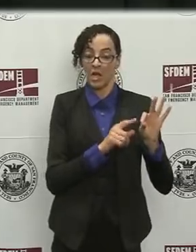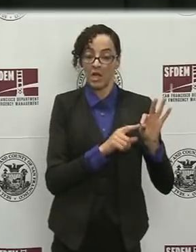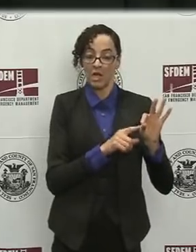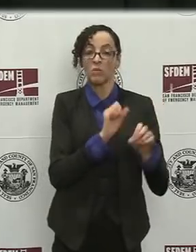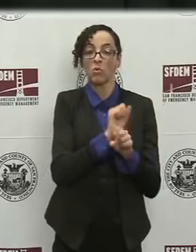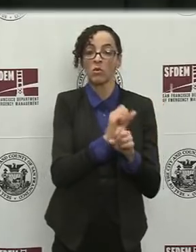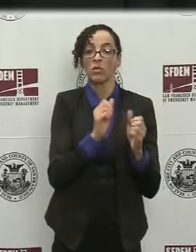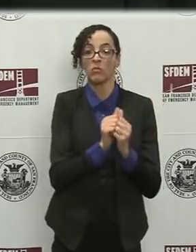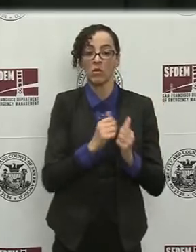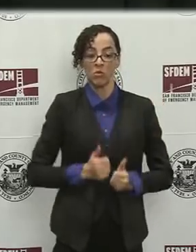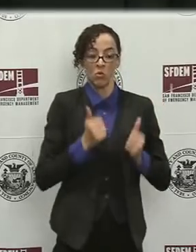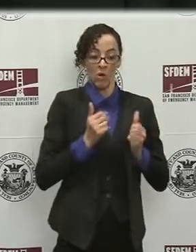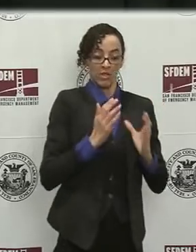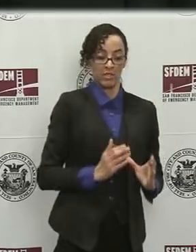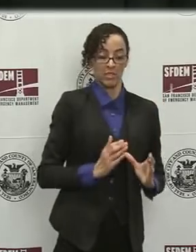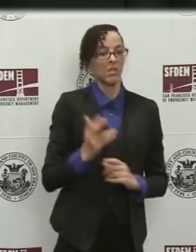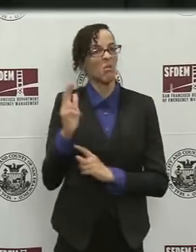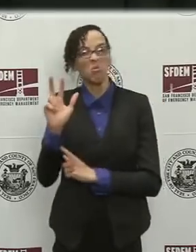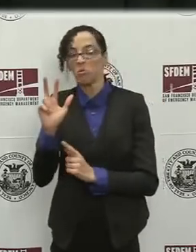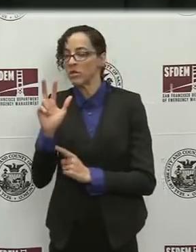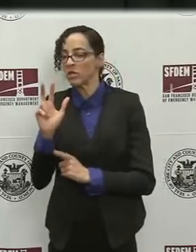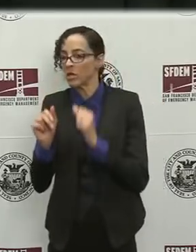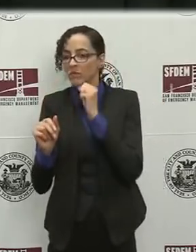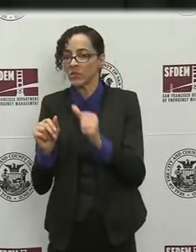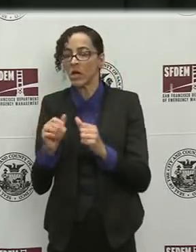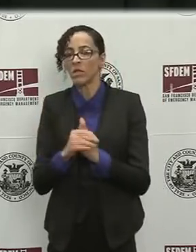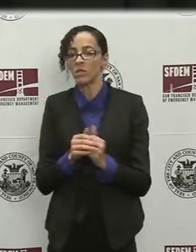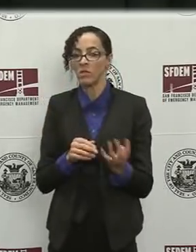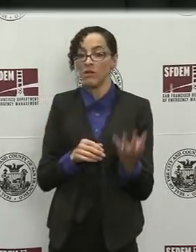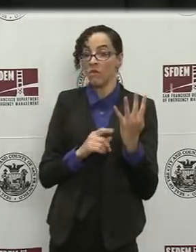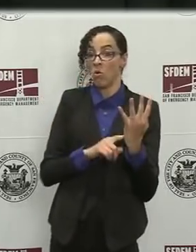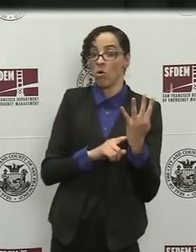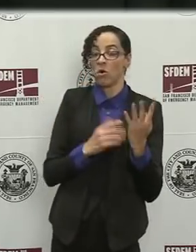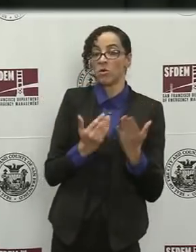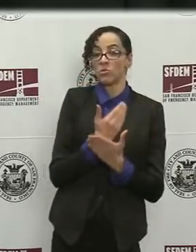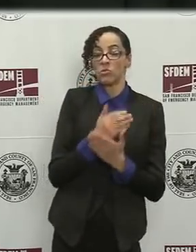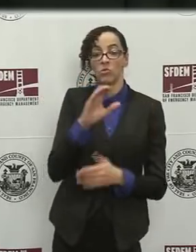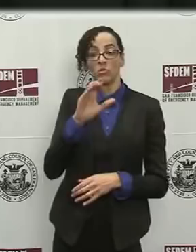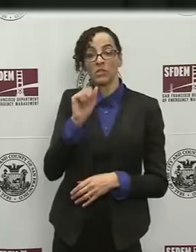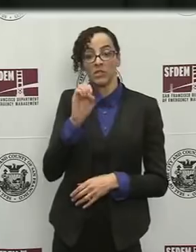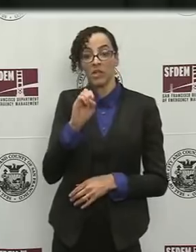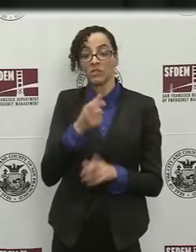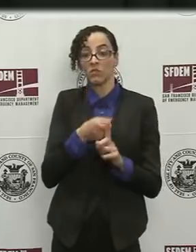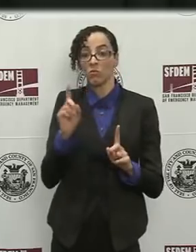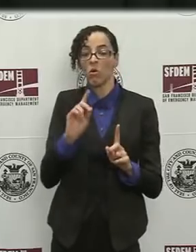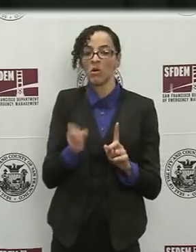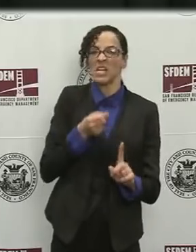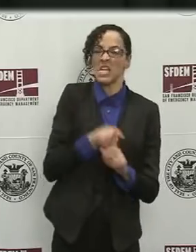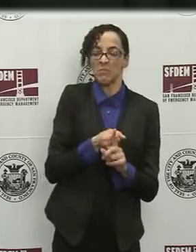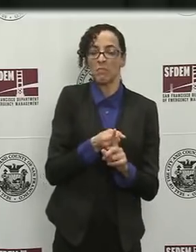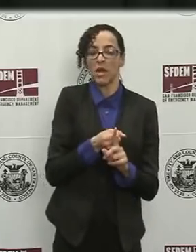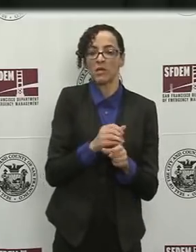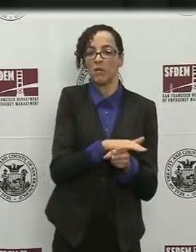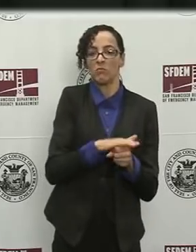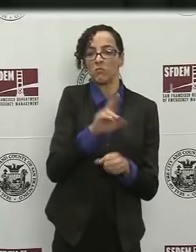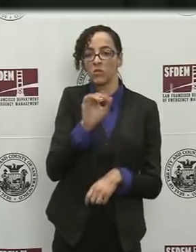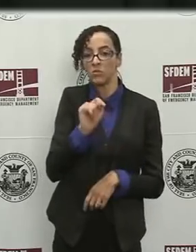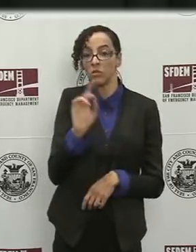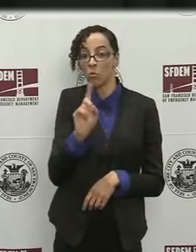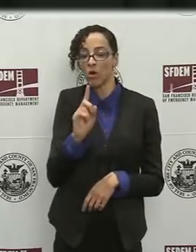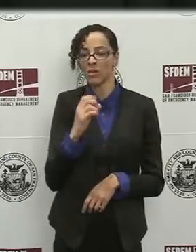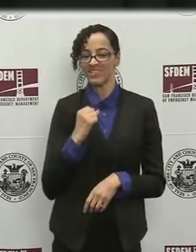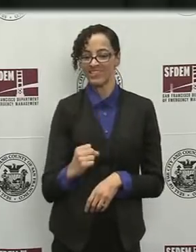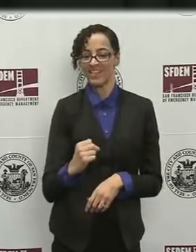not. The 4 new cases are from an impacted unit, the South 5